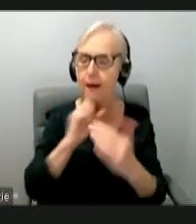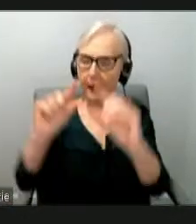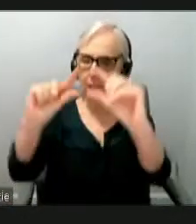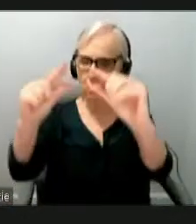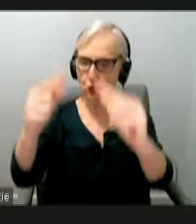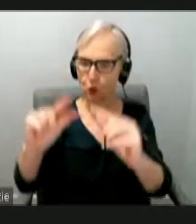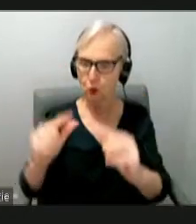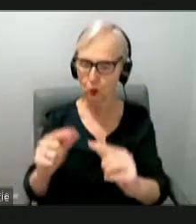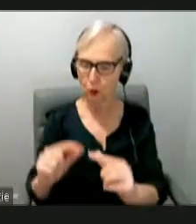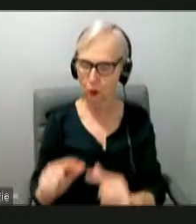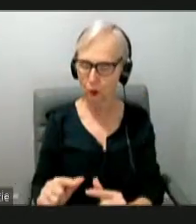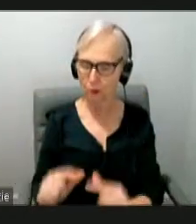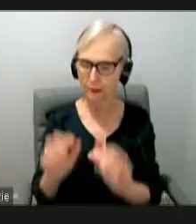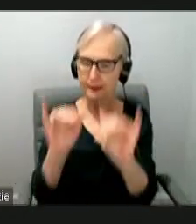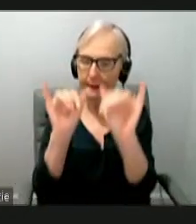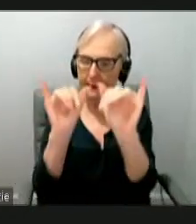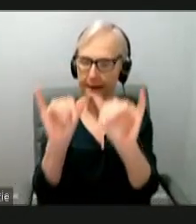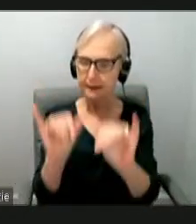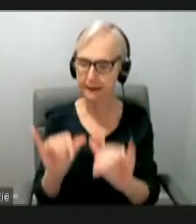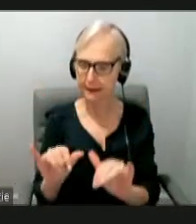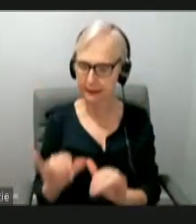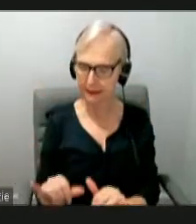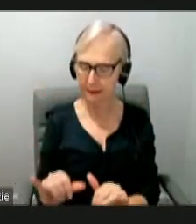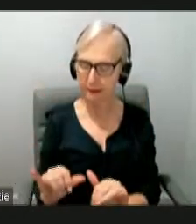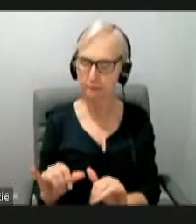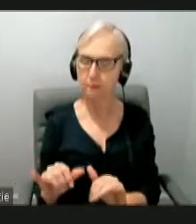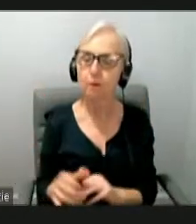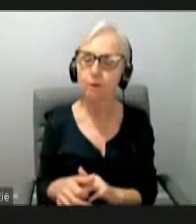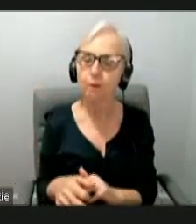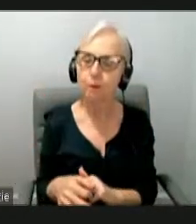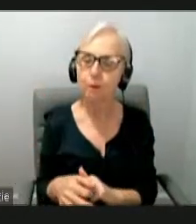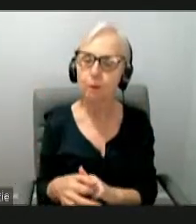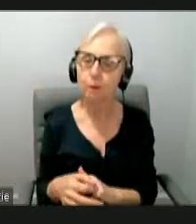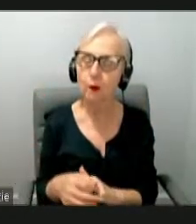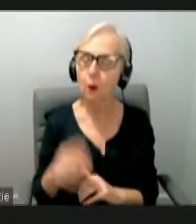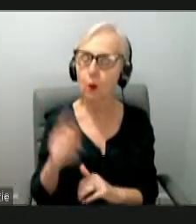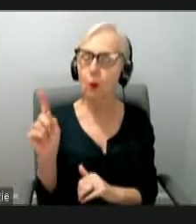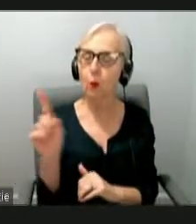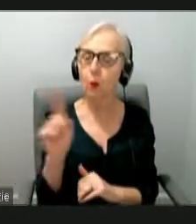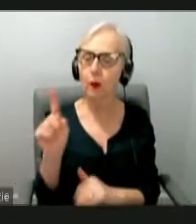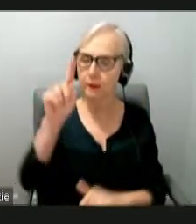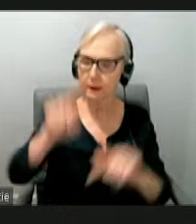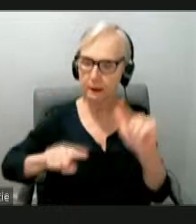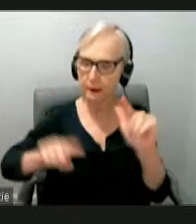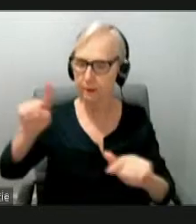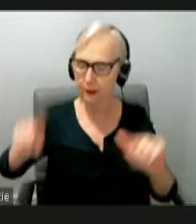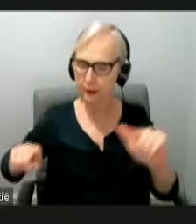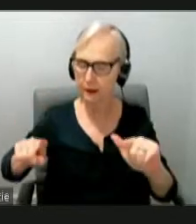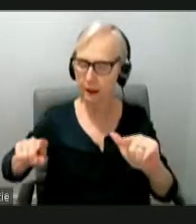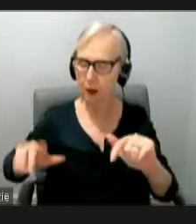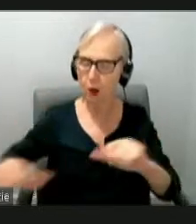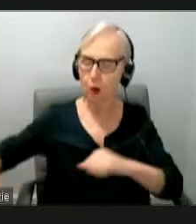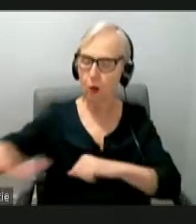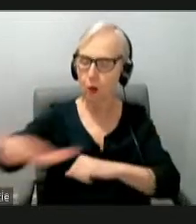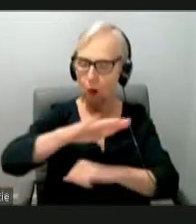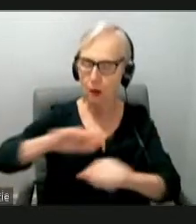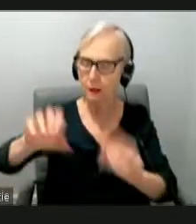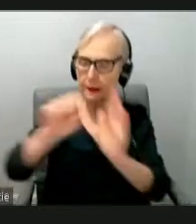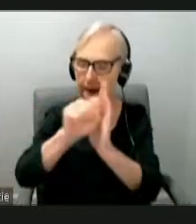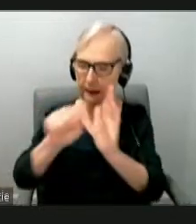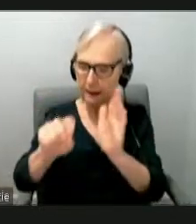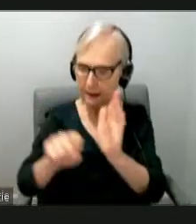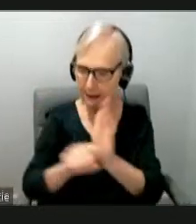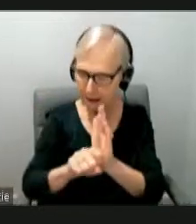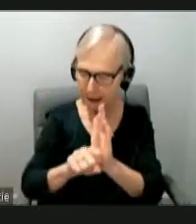does appear to be consistent across age groups. Where we are seeing more variability, though, is across the state. So we know that throughout